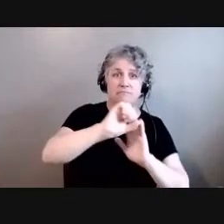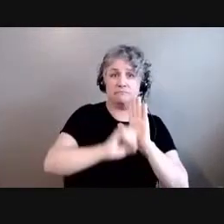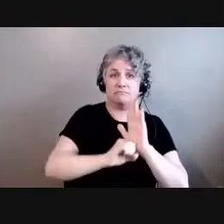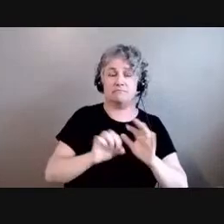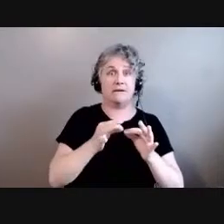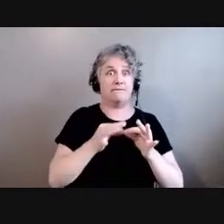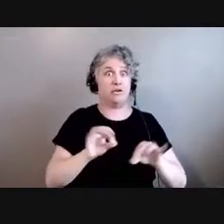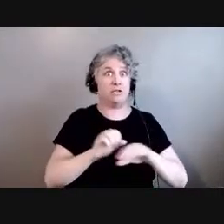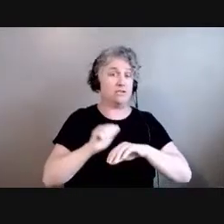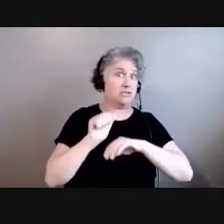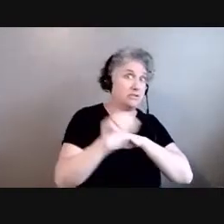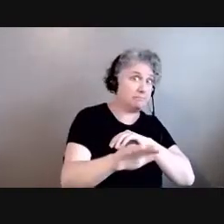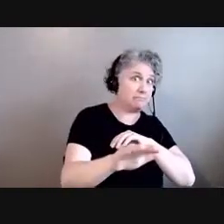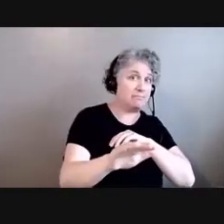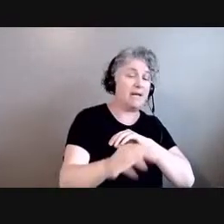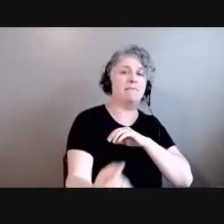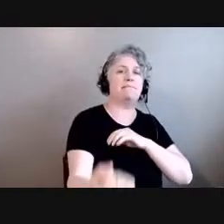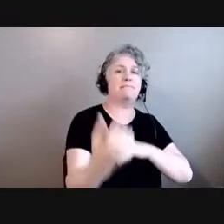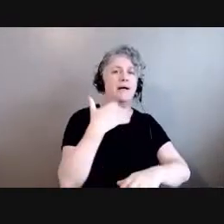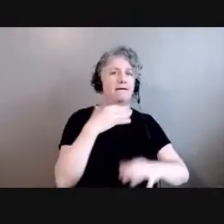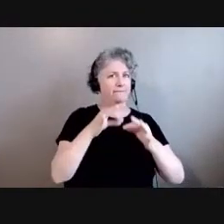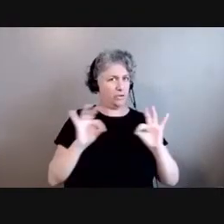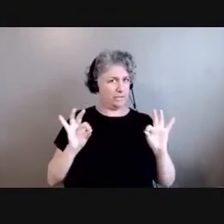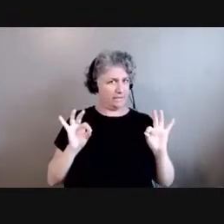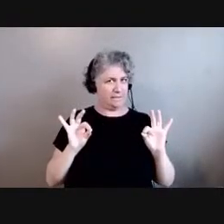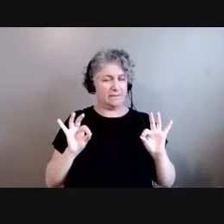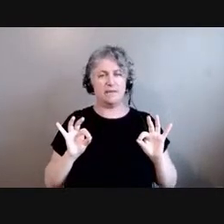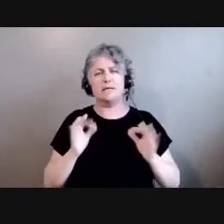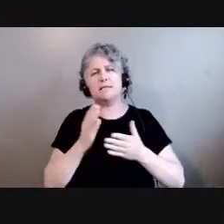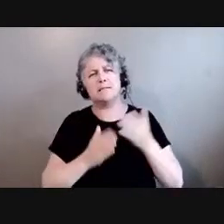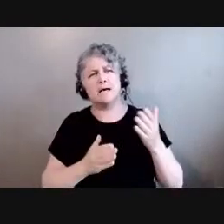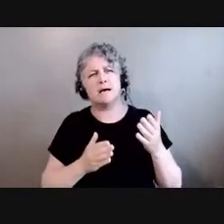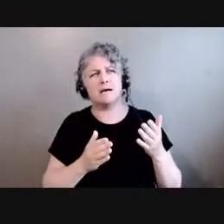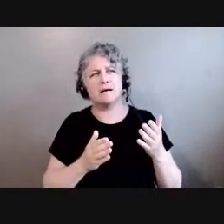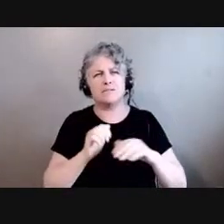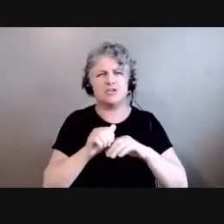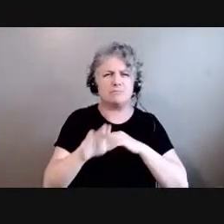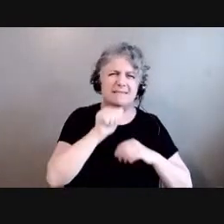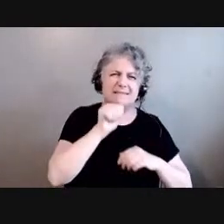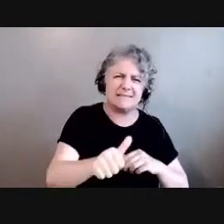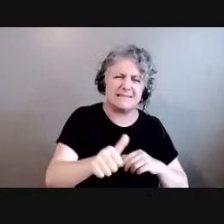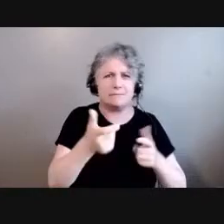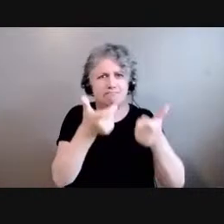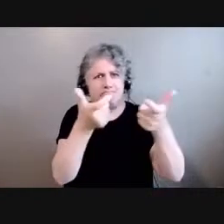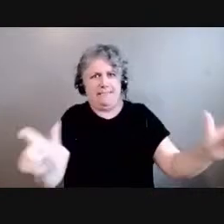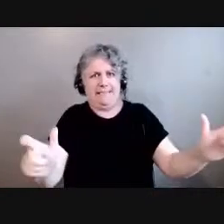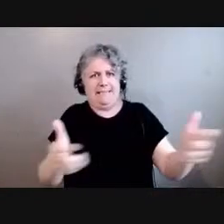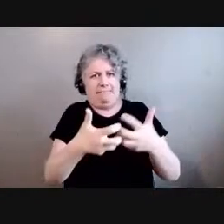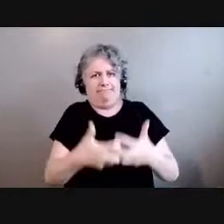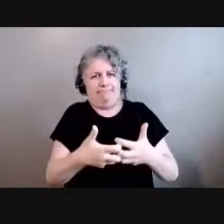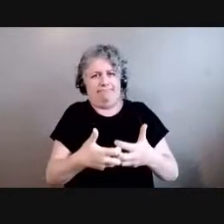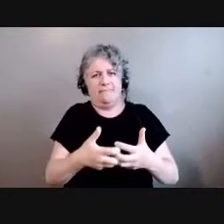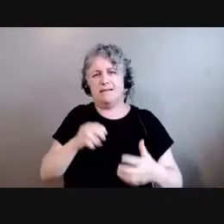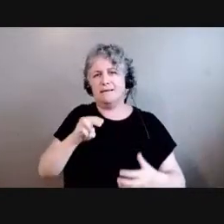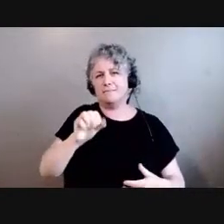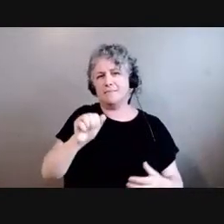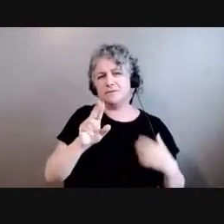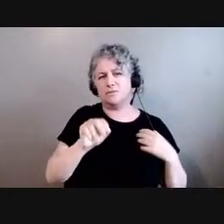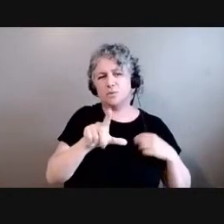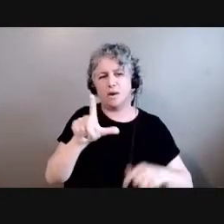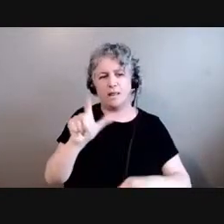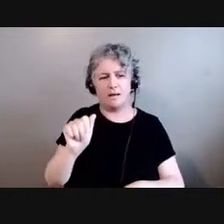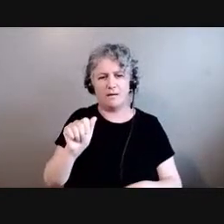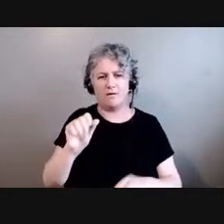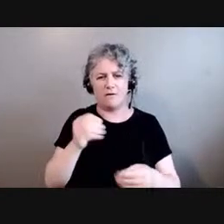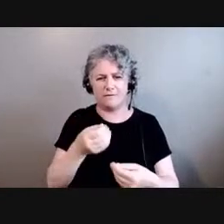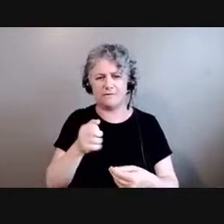shipping. The few items that they don't ship are just too big to ship, so those are available at the Missoula office or the Billings